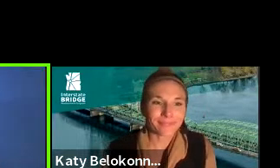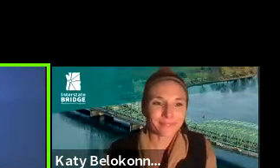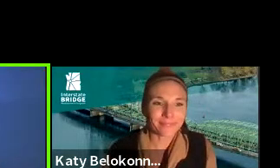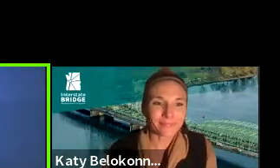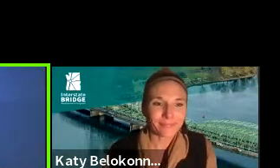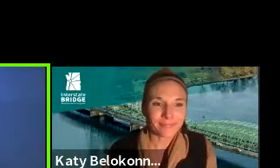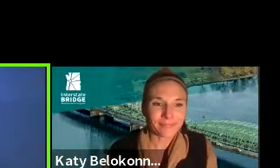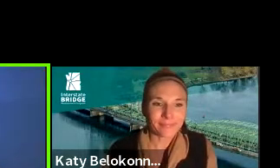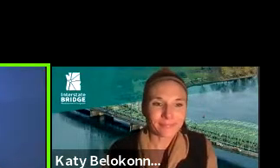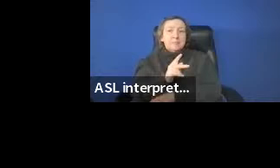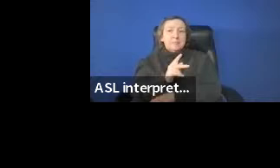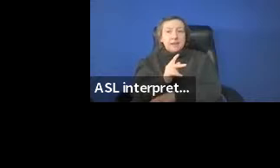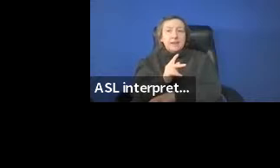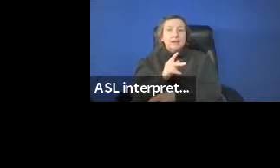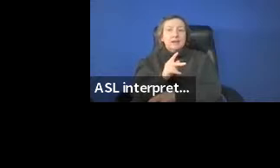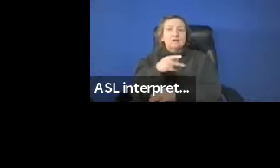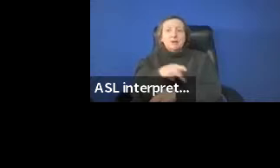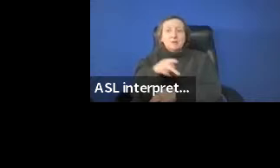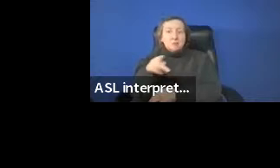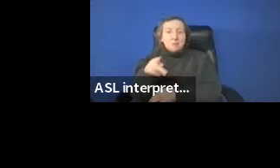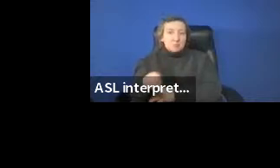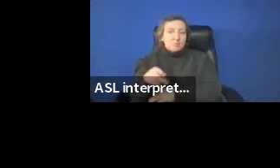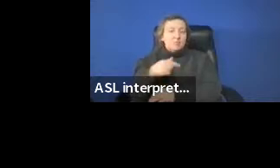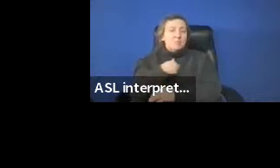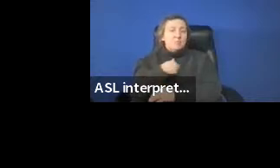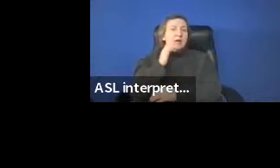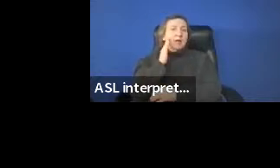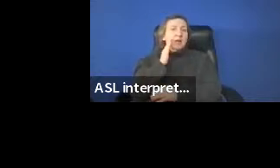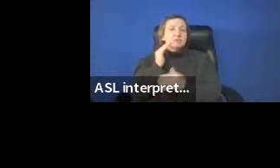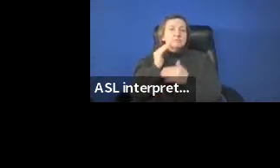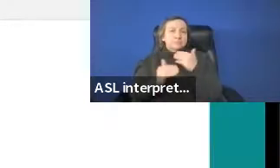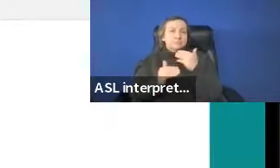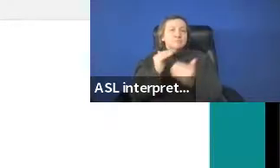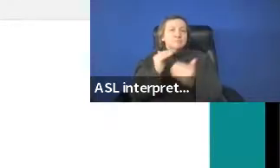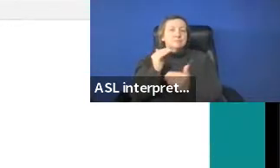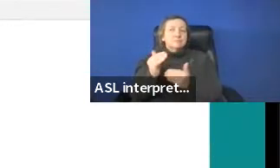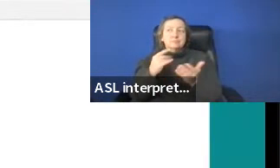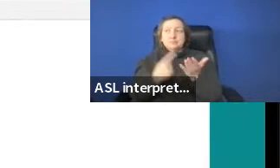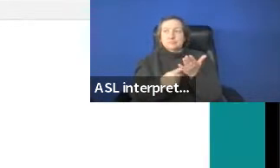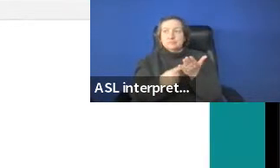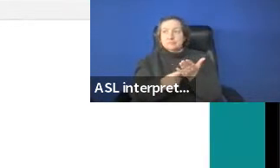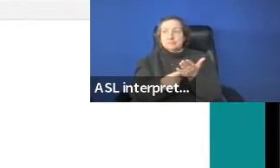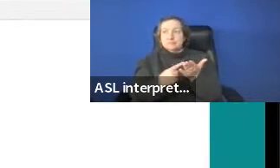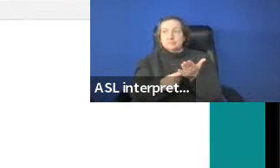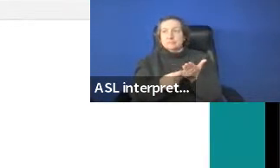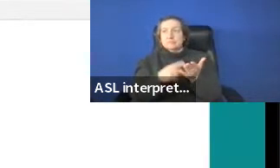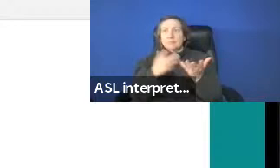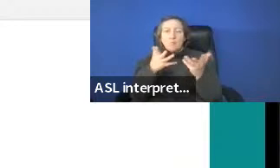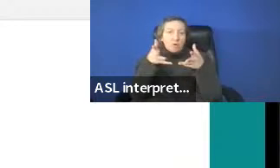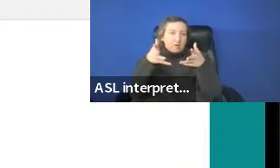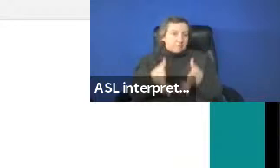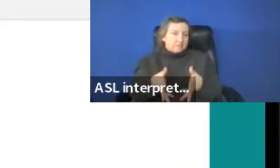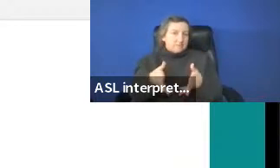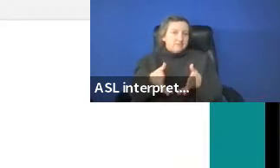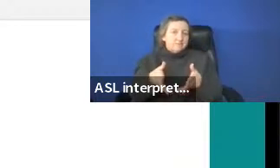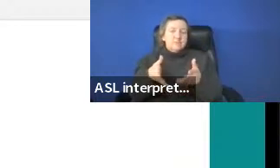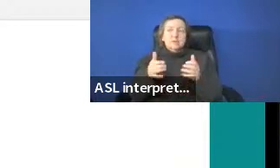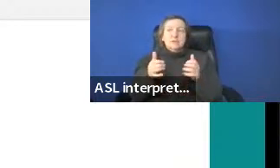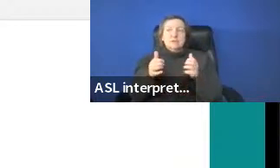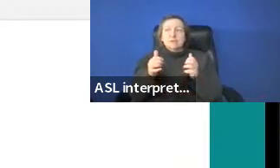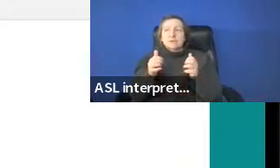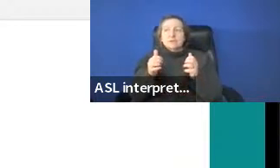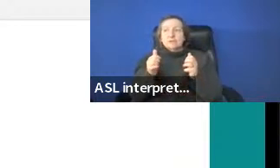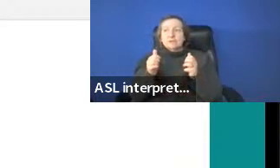back to the PowerPoint, I will get through the rest with all